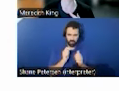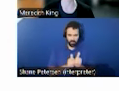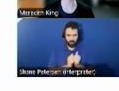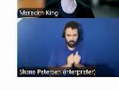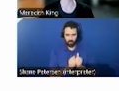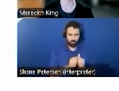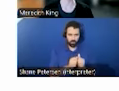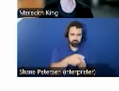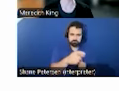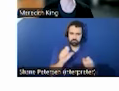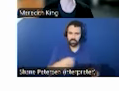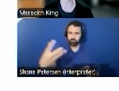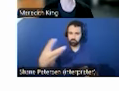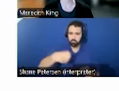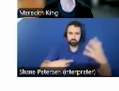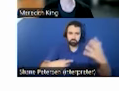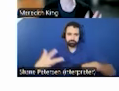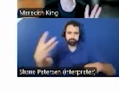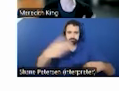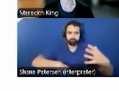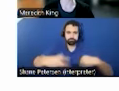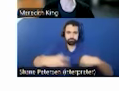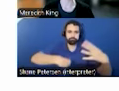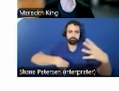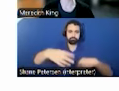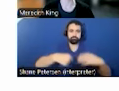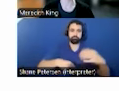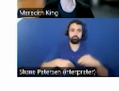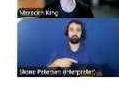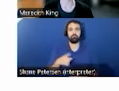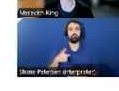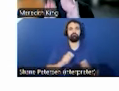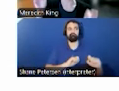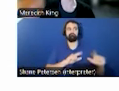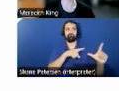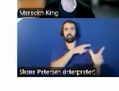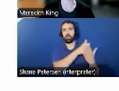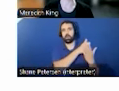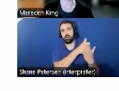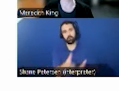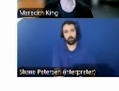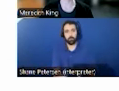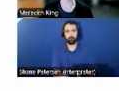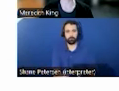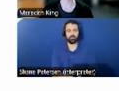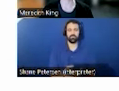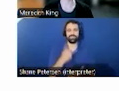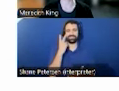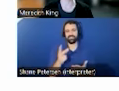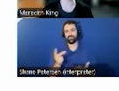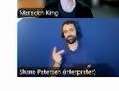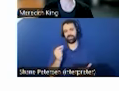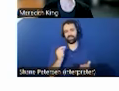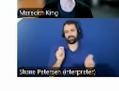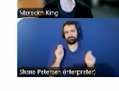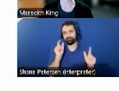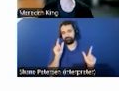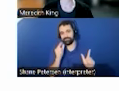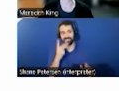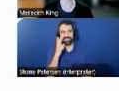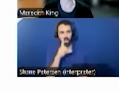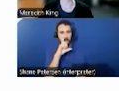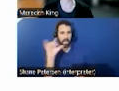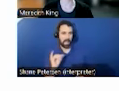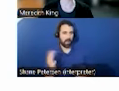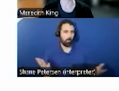into your curriculum. But I did just want to show you quickly what that looks like, just to give you an idea and to show